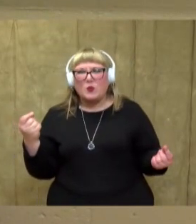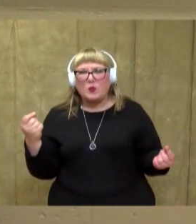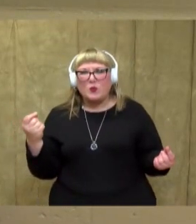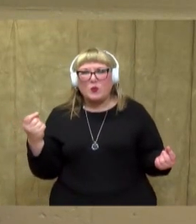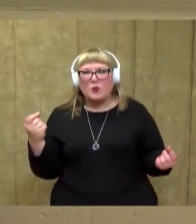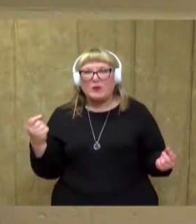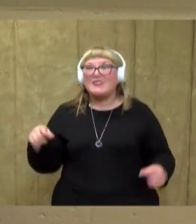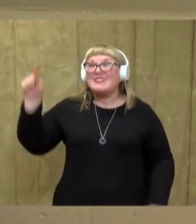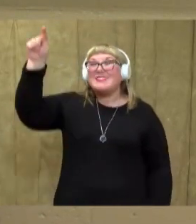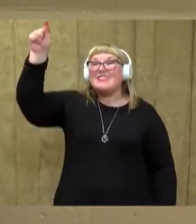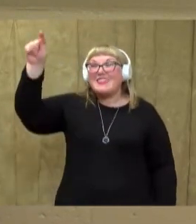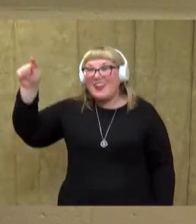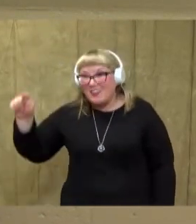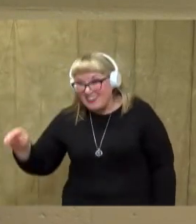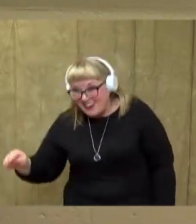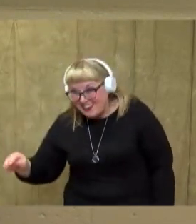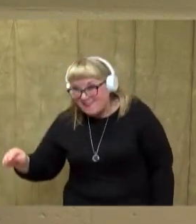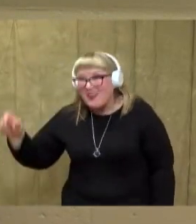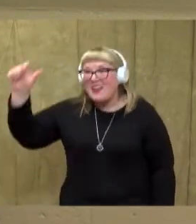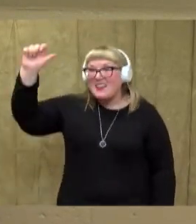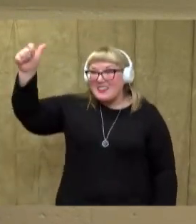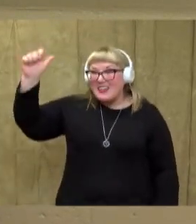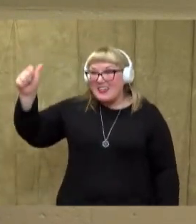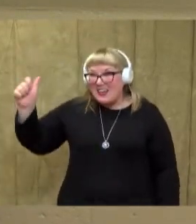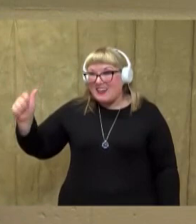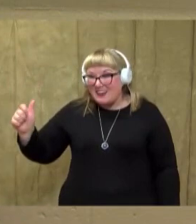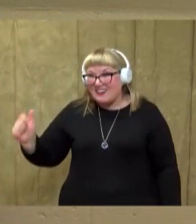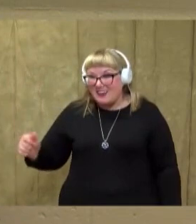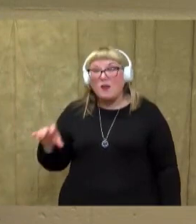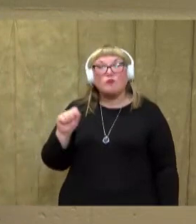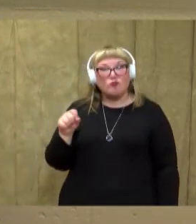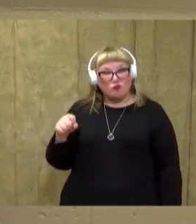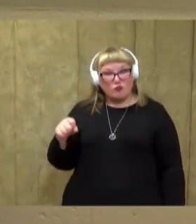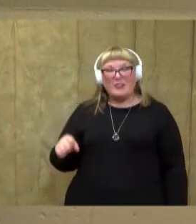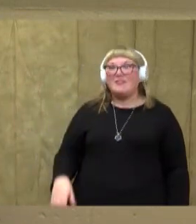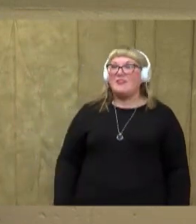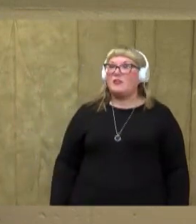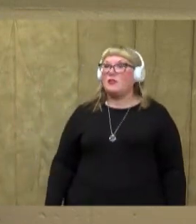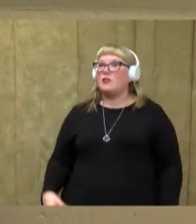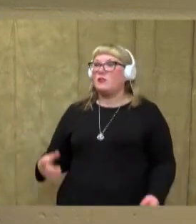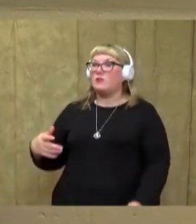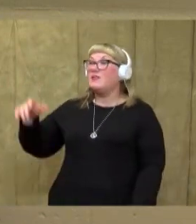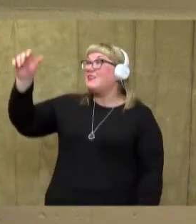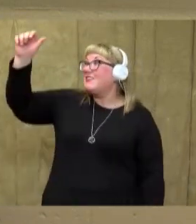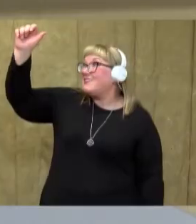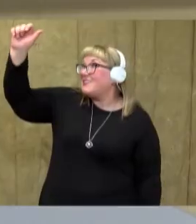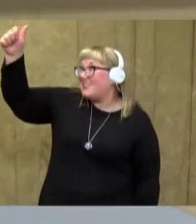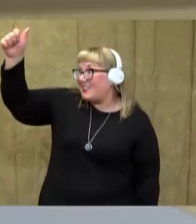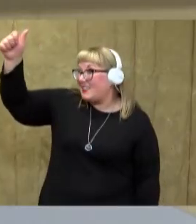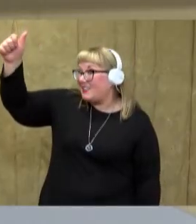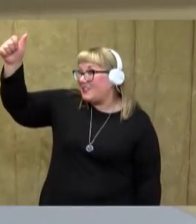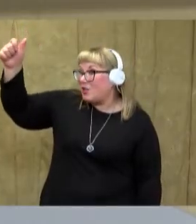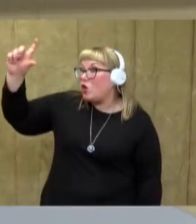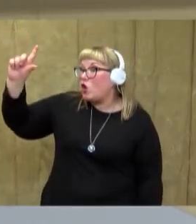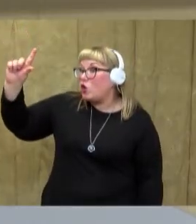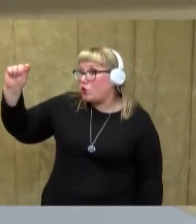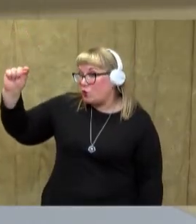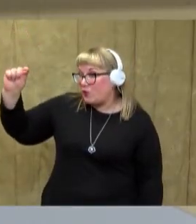If you said counting down by tens, then you are right. Let's try that way to figure out that number.